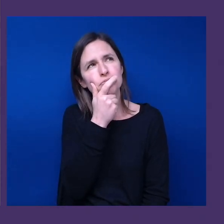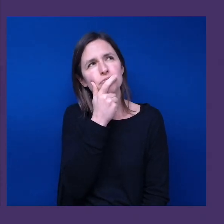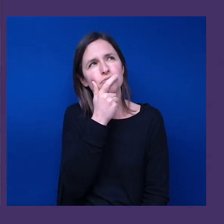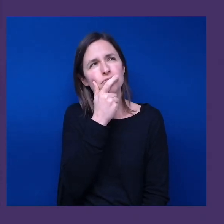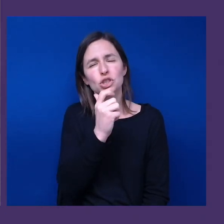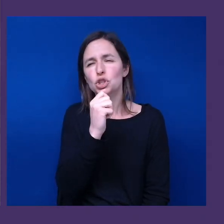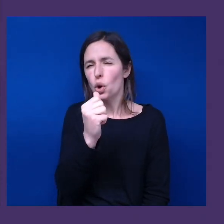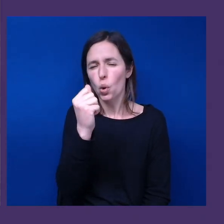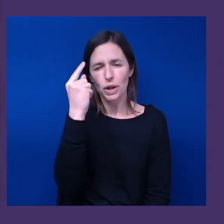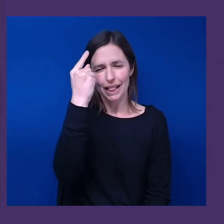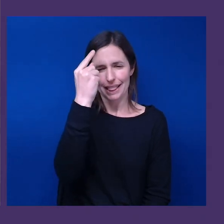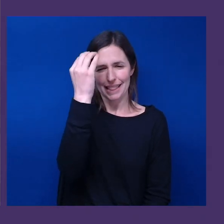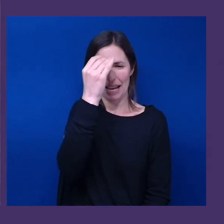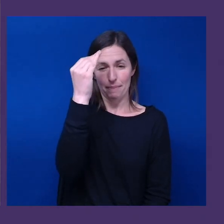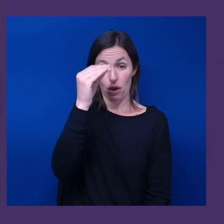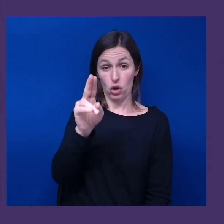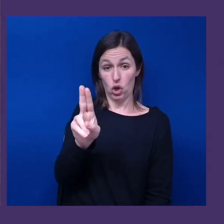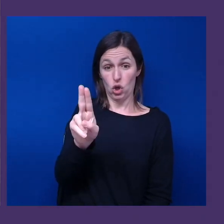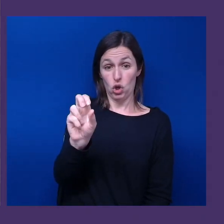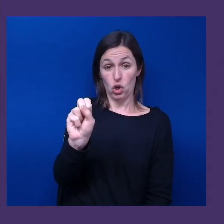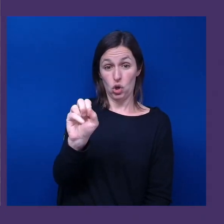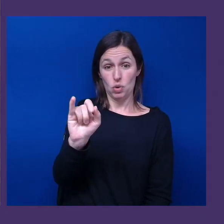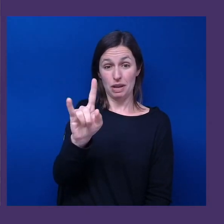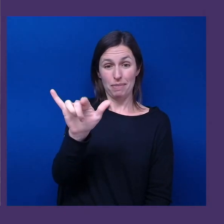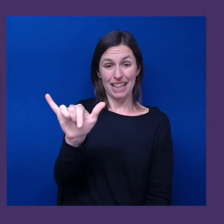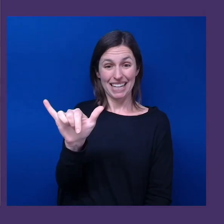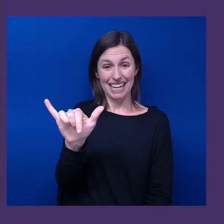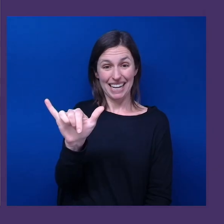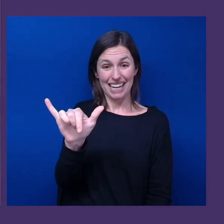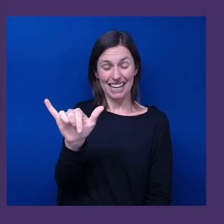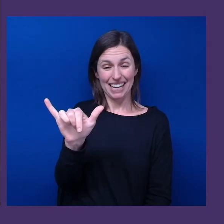usability or accessibility as an afterthought or a